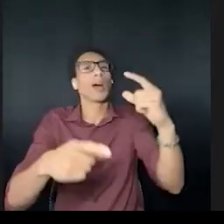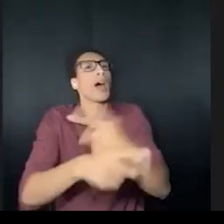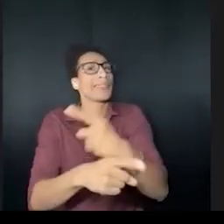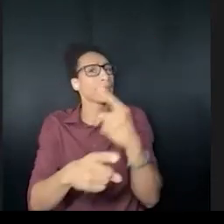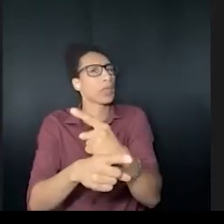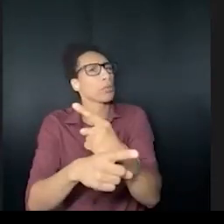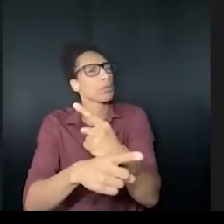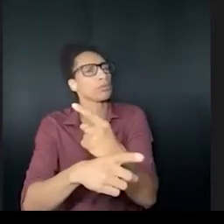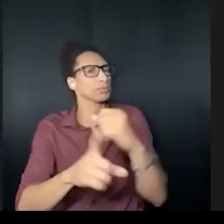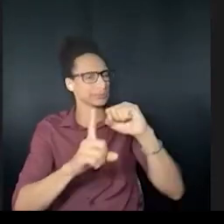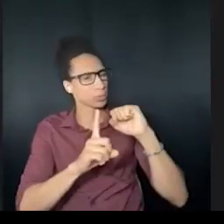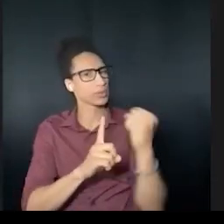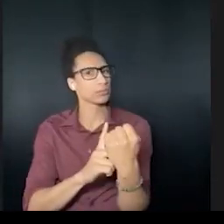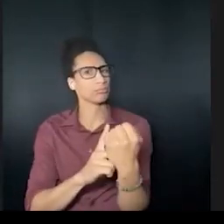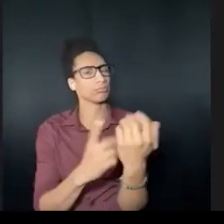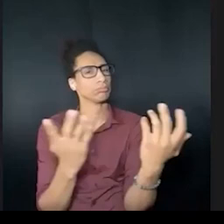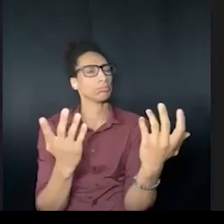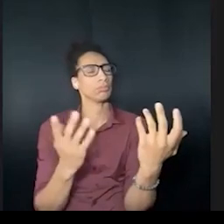It allows people to